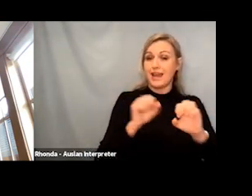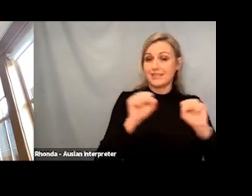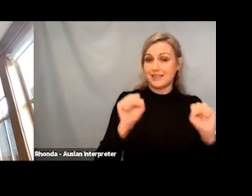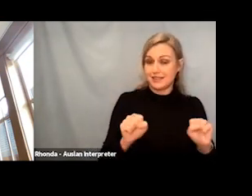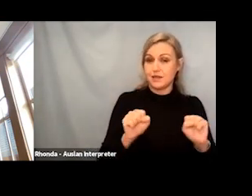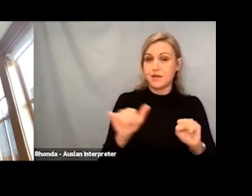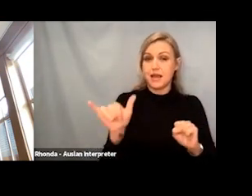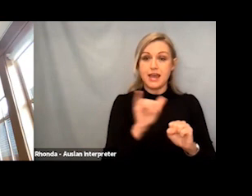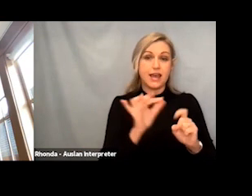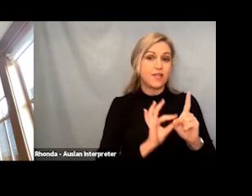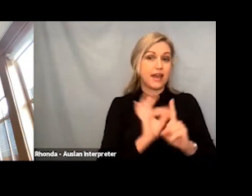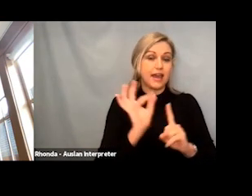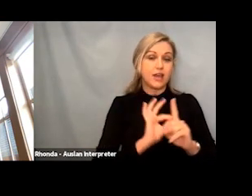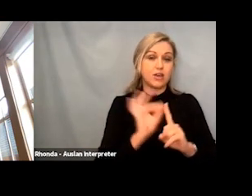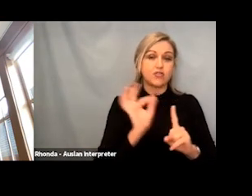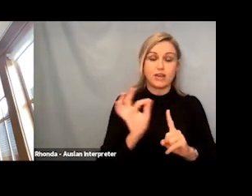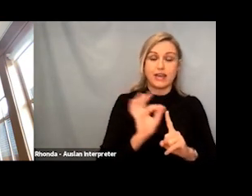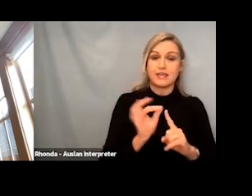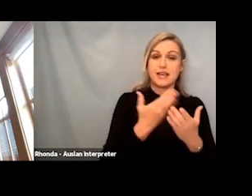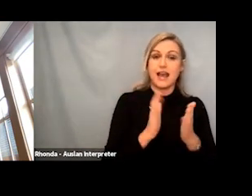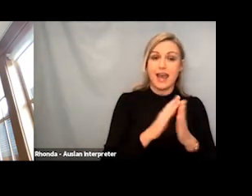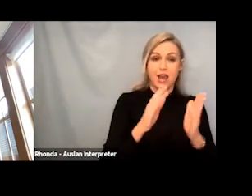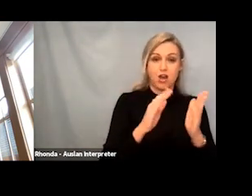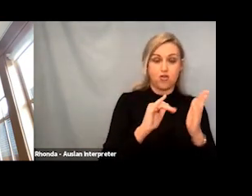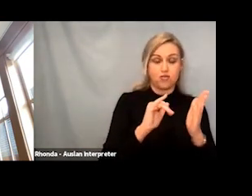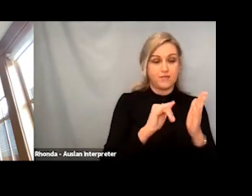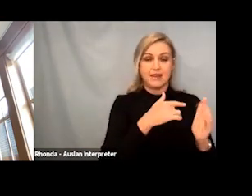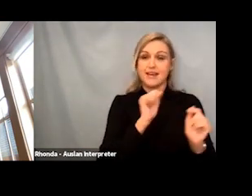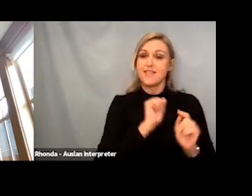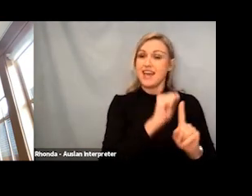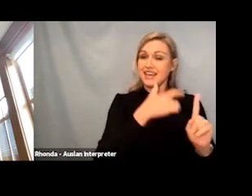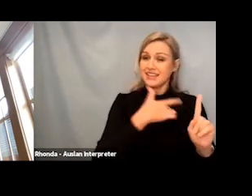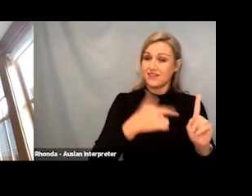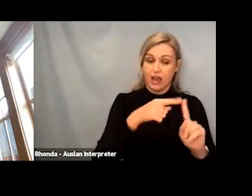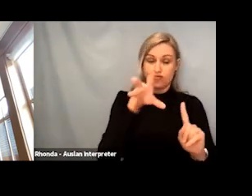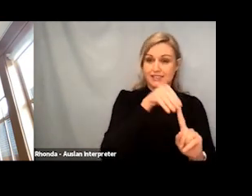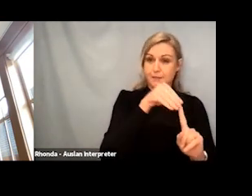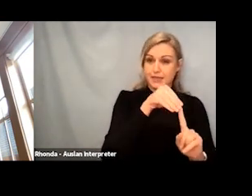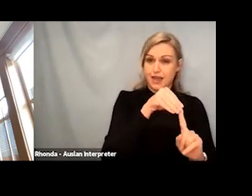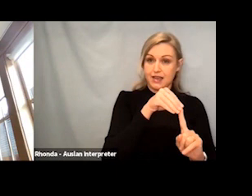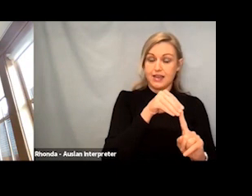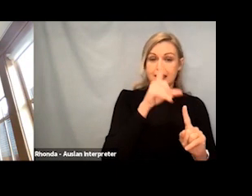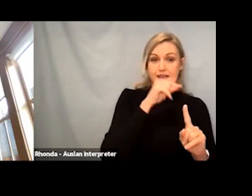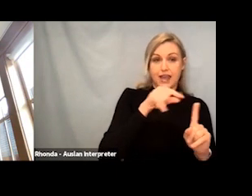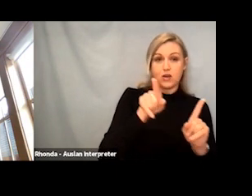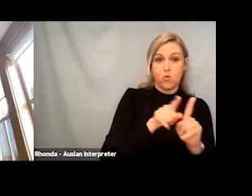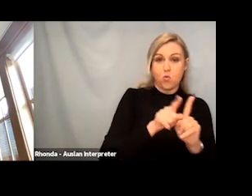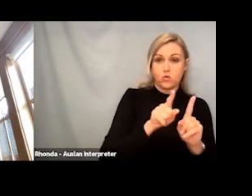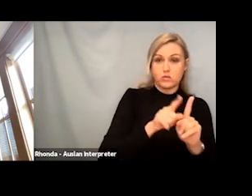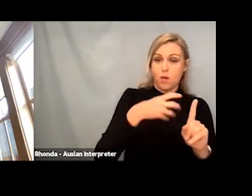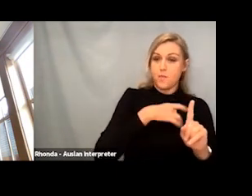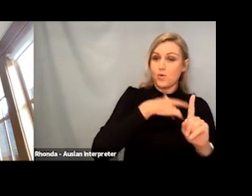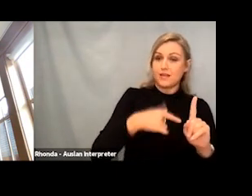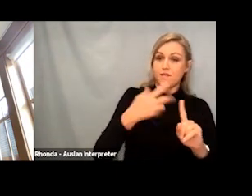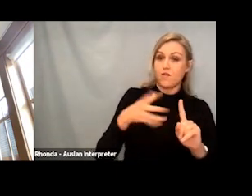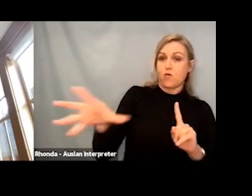the levels of the density of the receptors themselves or their sensitivity to some readout of 2A